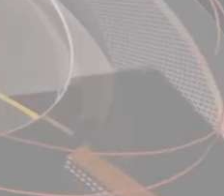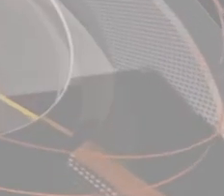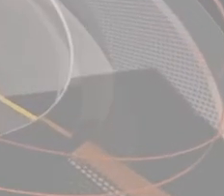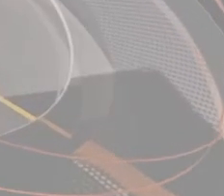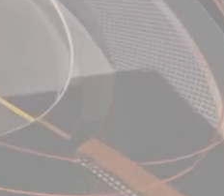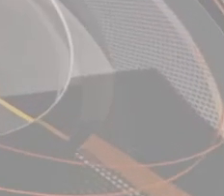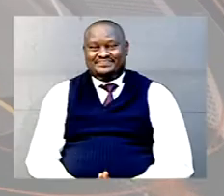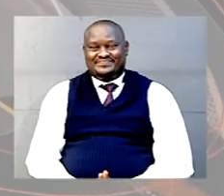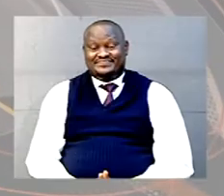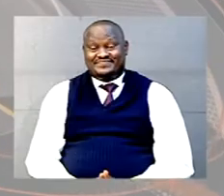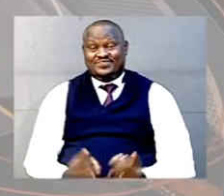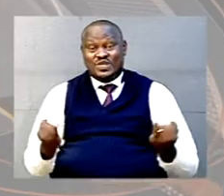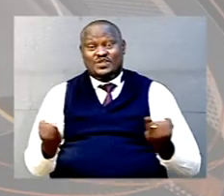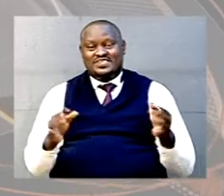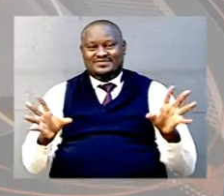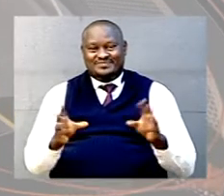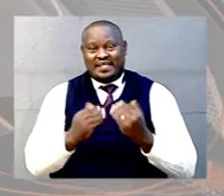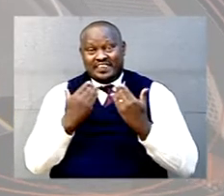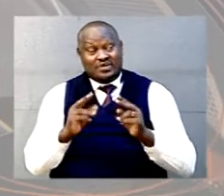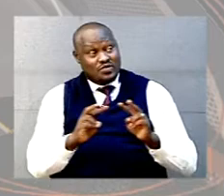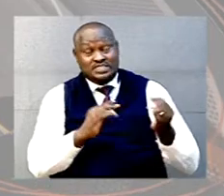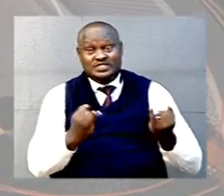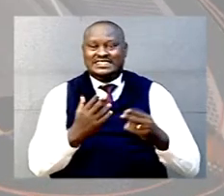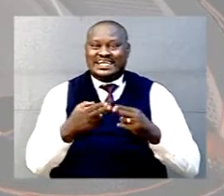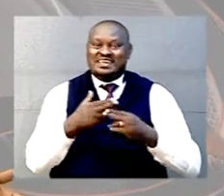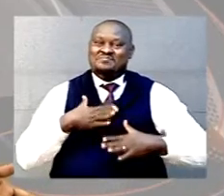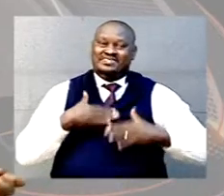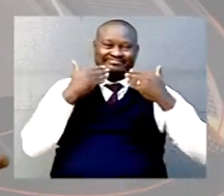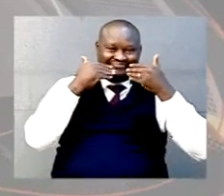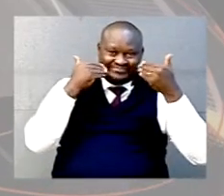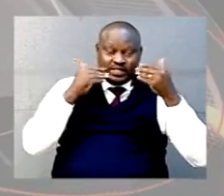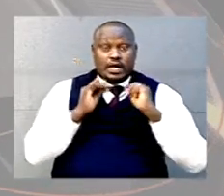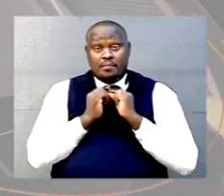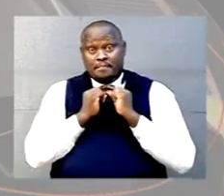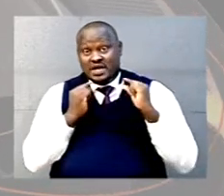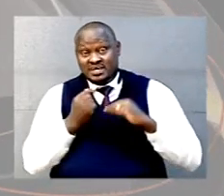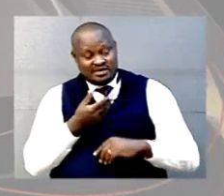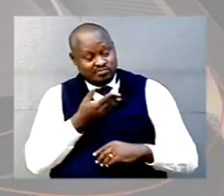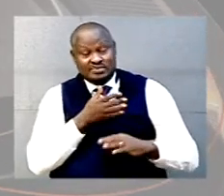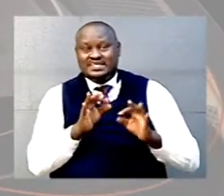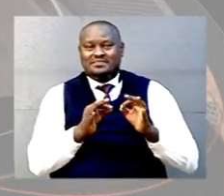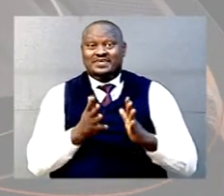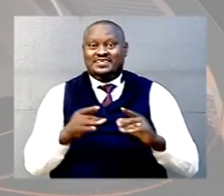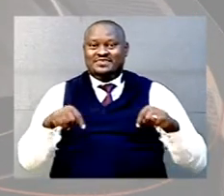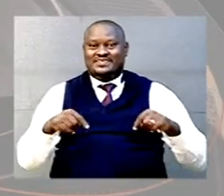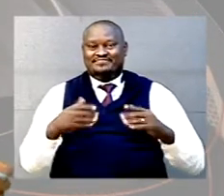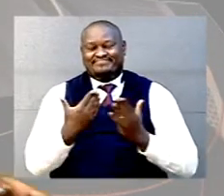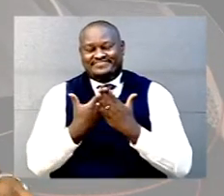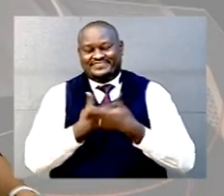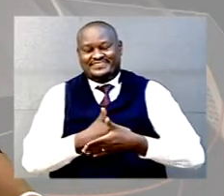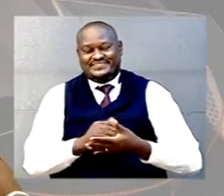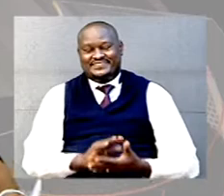And that does it. You've been watching News Tonight. I'm Rod Ngonzi. Janana Pori is our sign language interpreter. Have a lovely night.